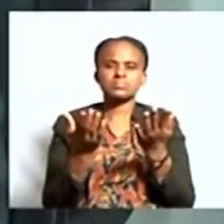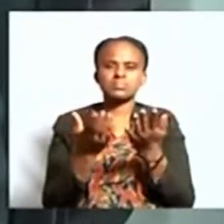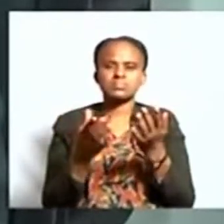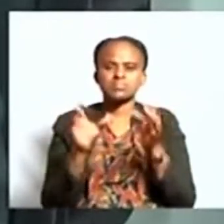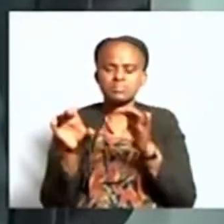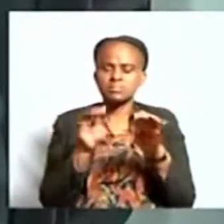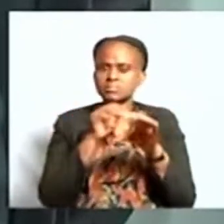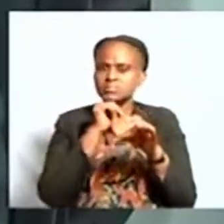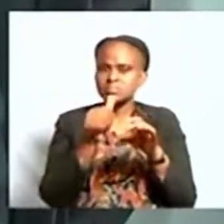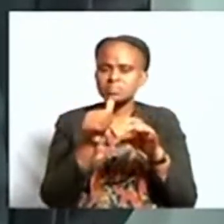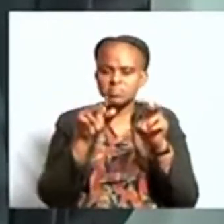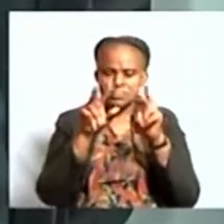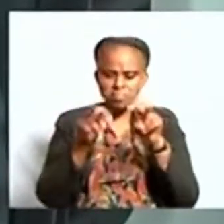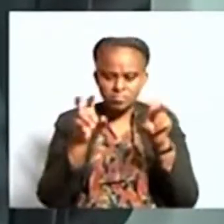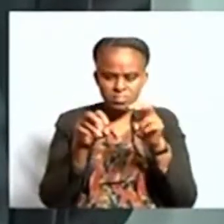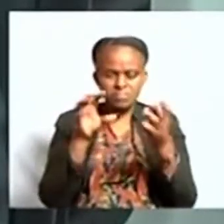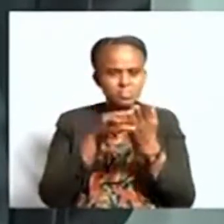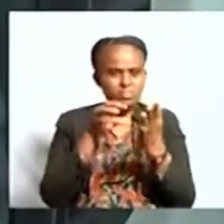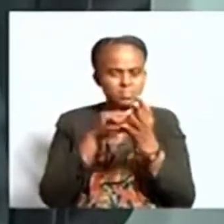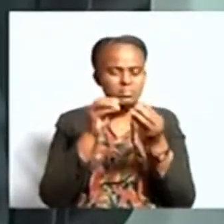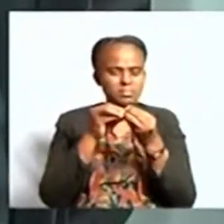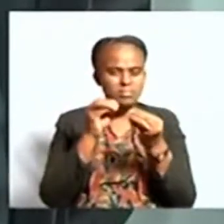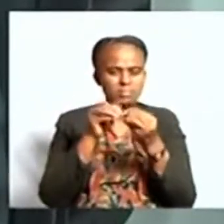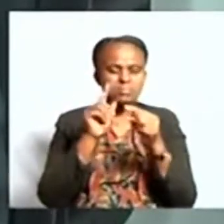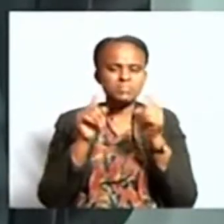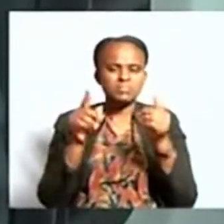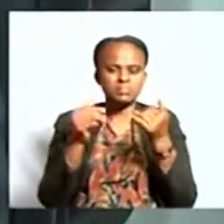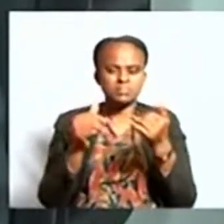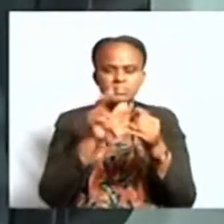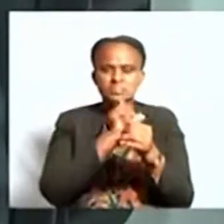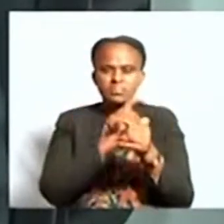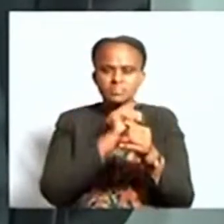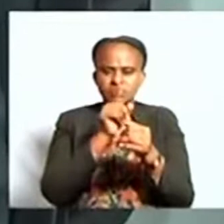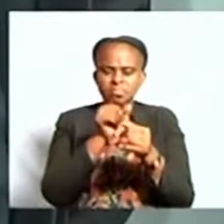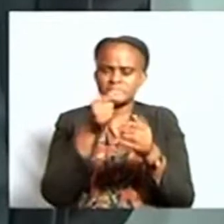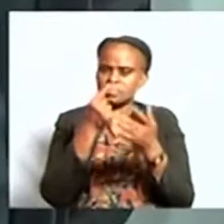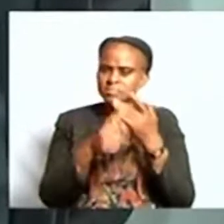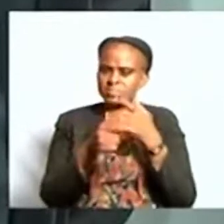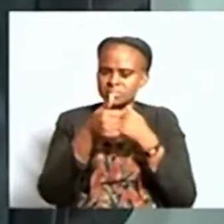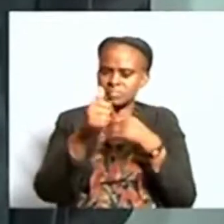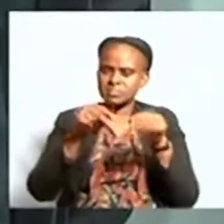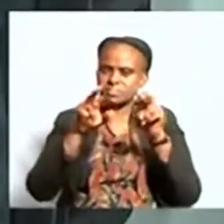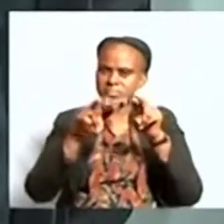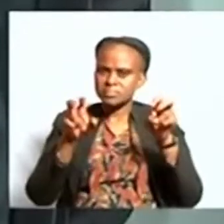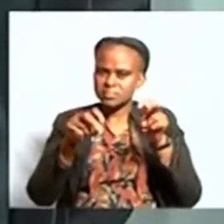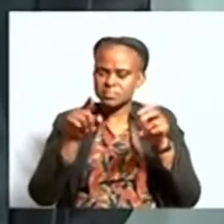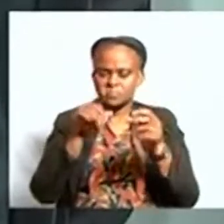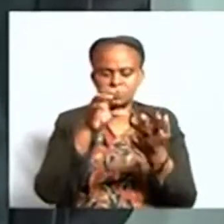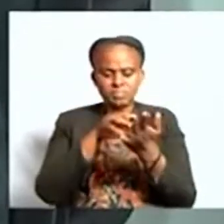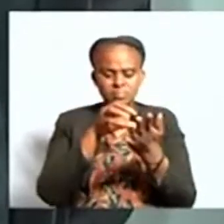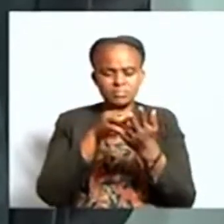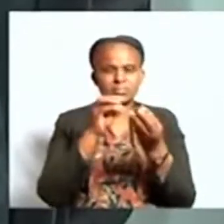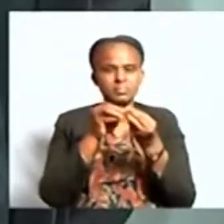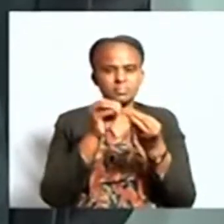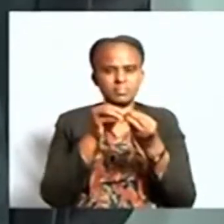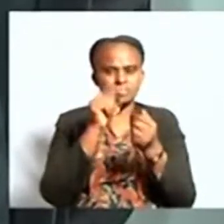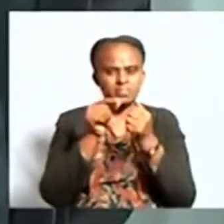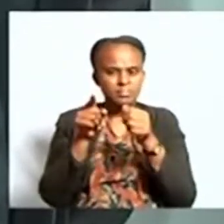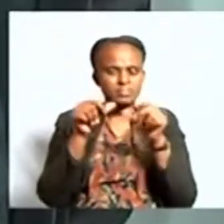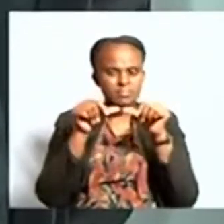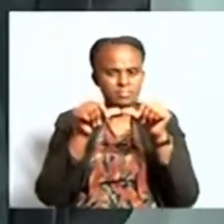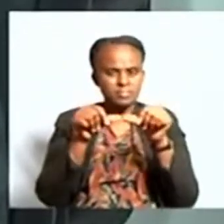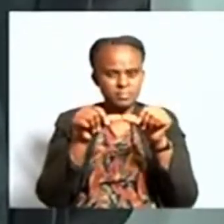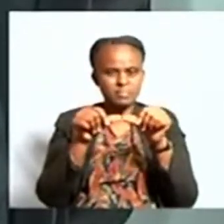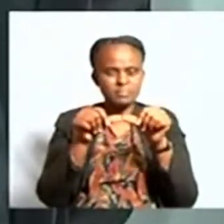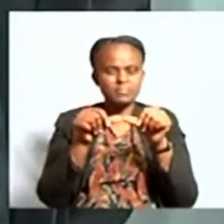not investigate the matter further. But the police were supposed to investigate that matter further, because that's still a